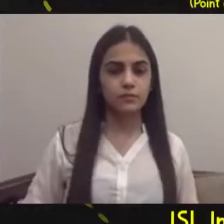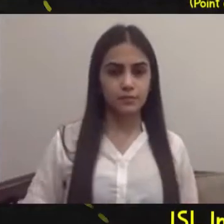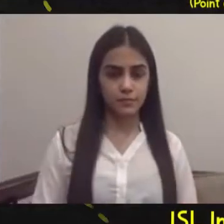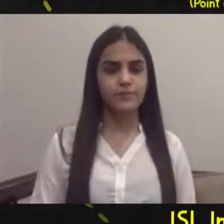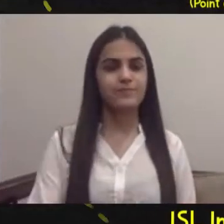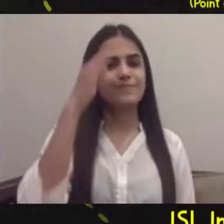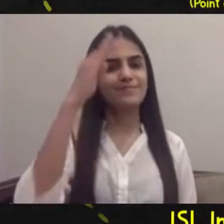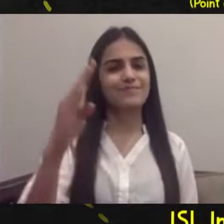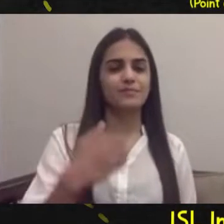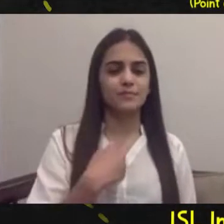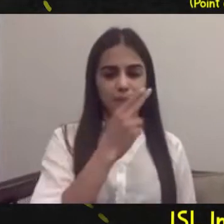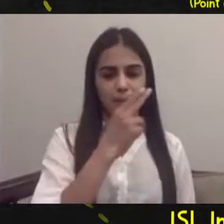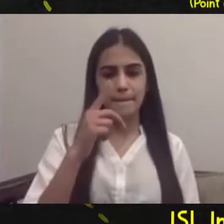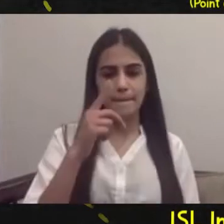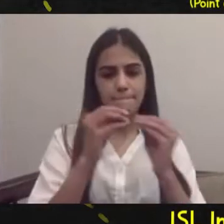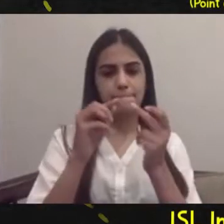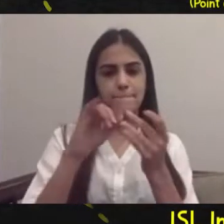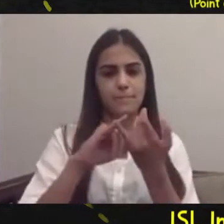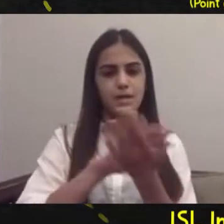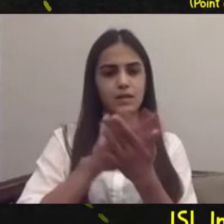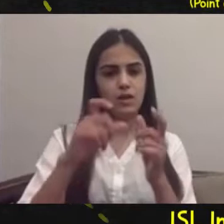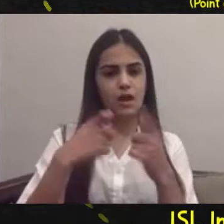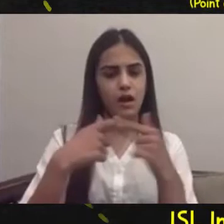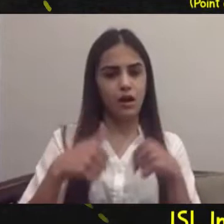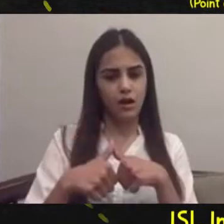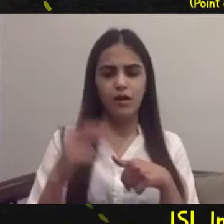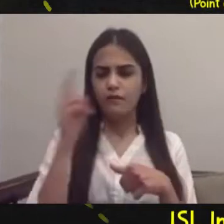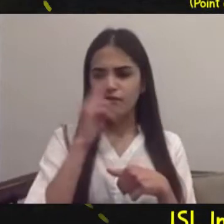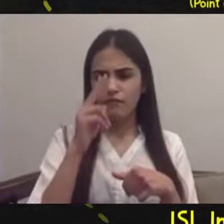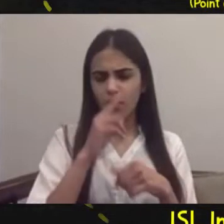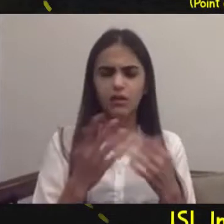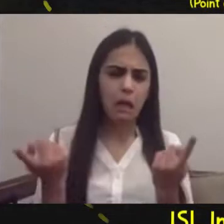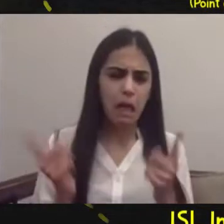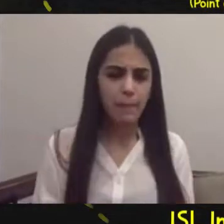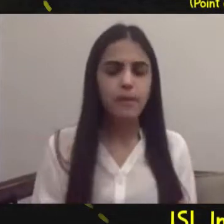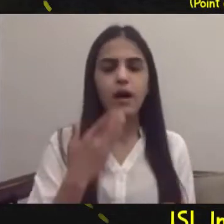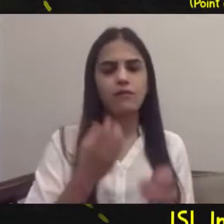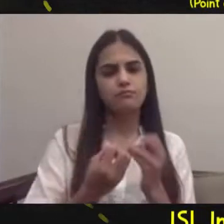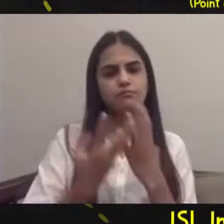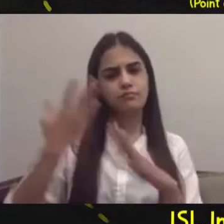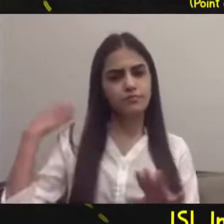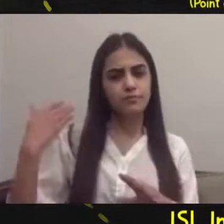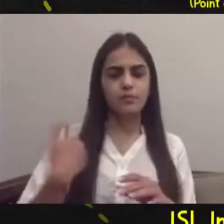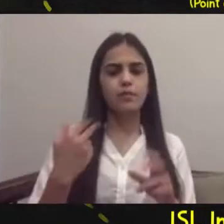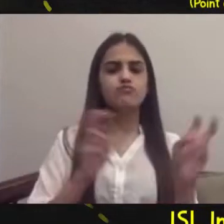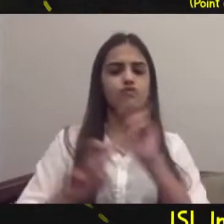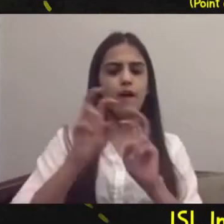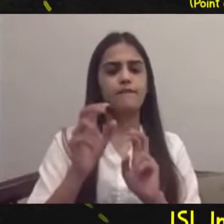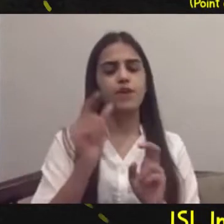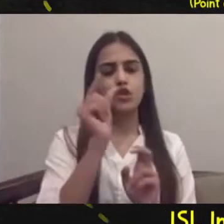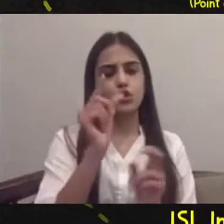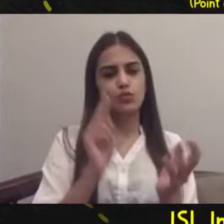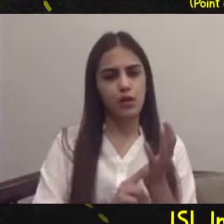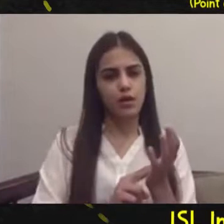Hi there, my name is Bishakha, and a funny thing happened to me a few years back. I was traveling in the United States where my